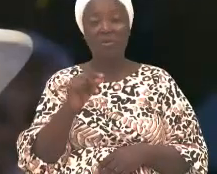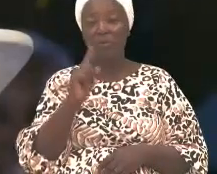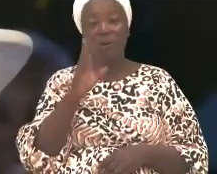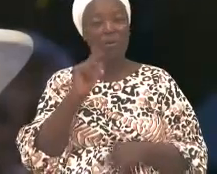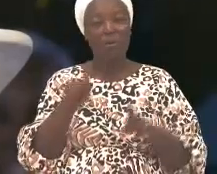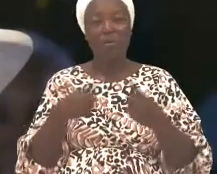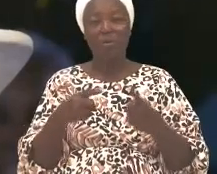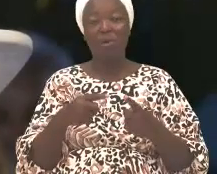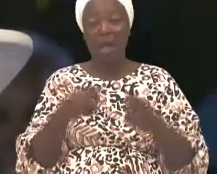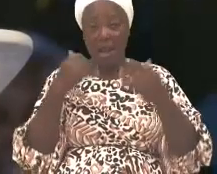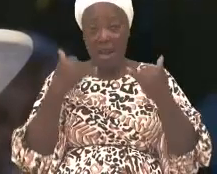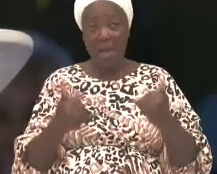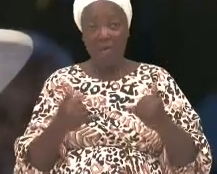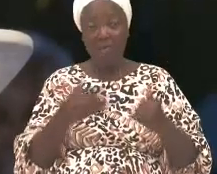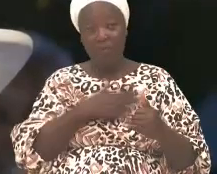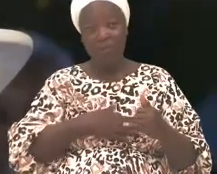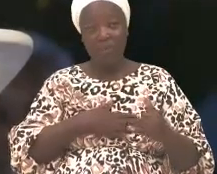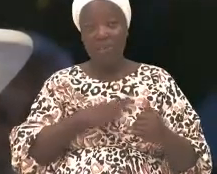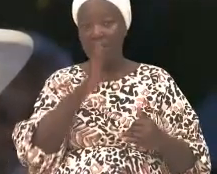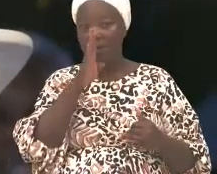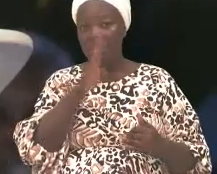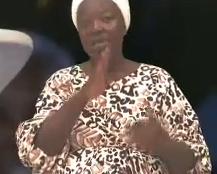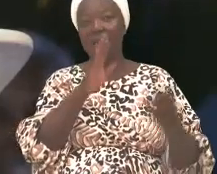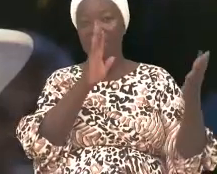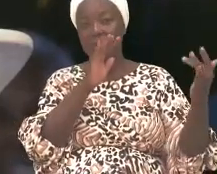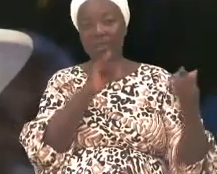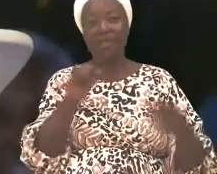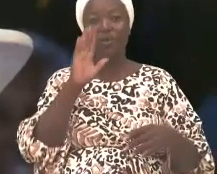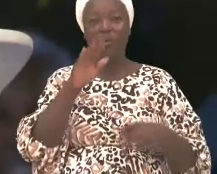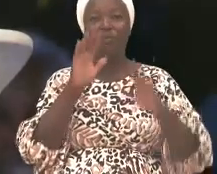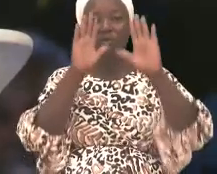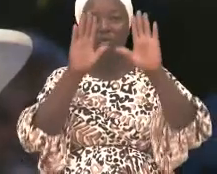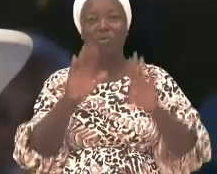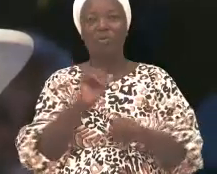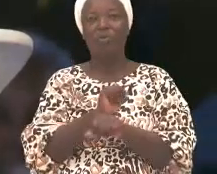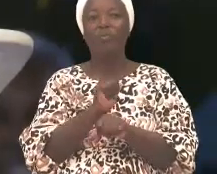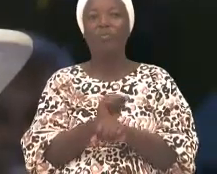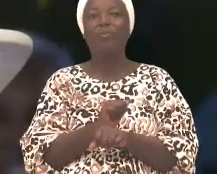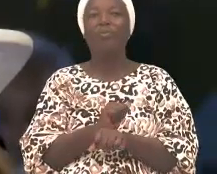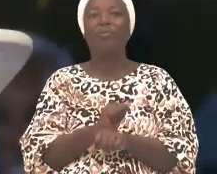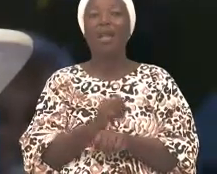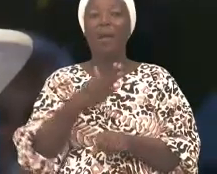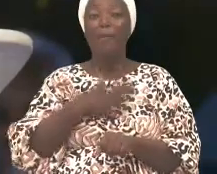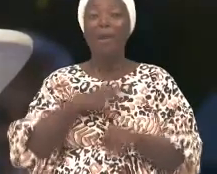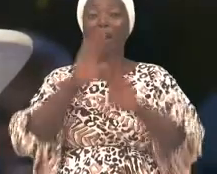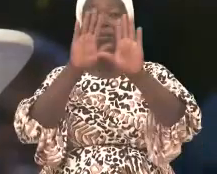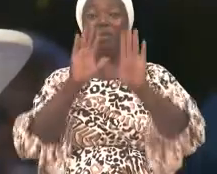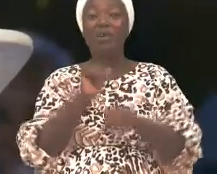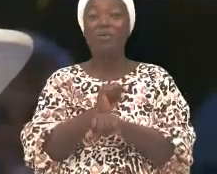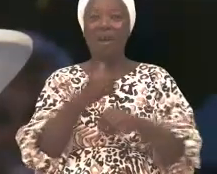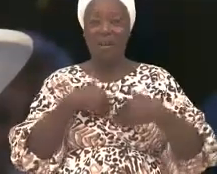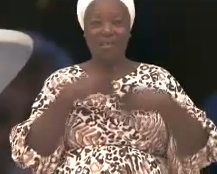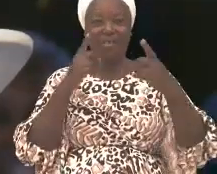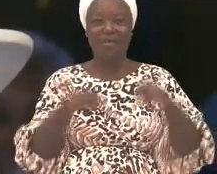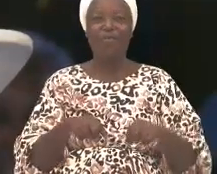be expectant. Expect your miracle. My miracle has